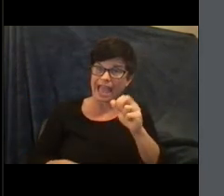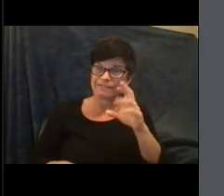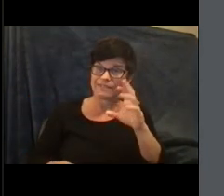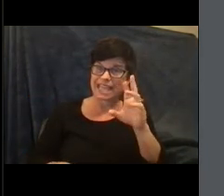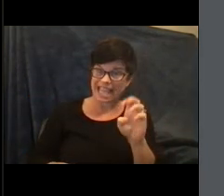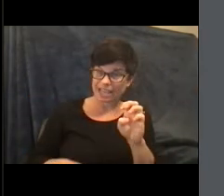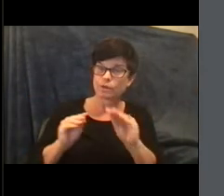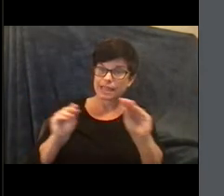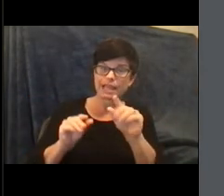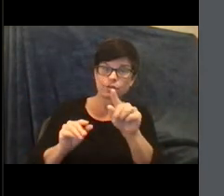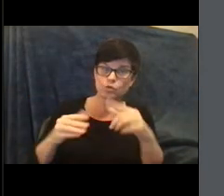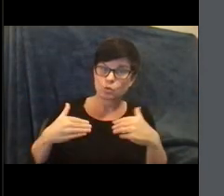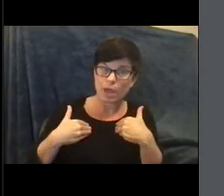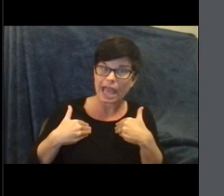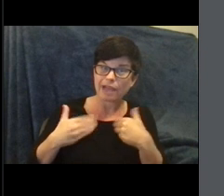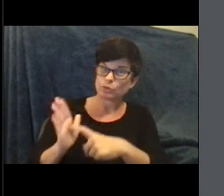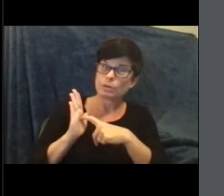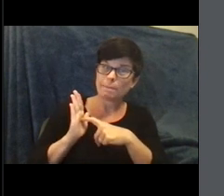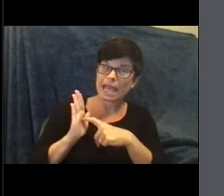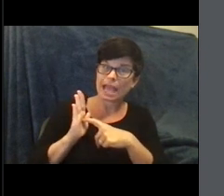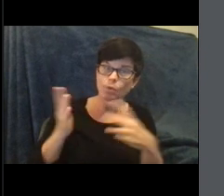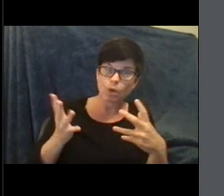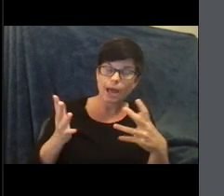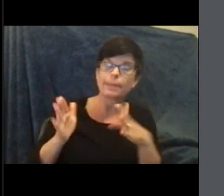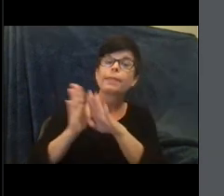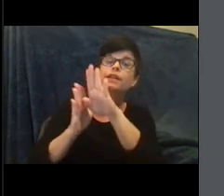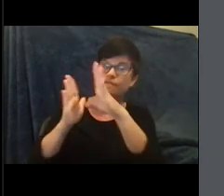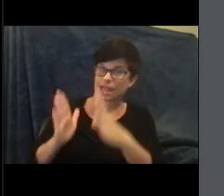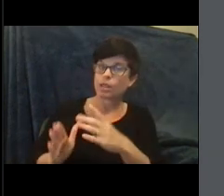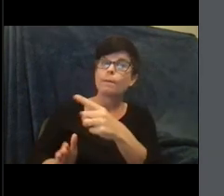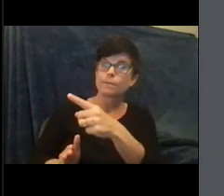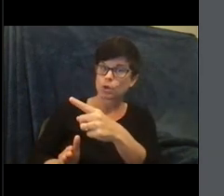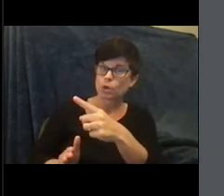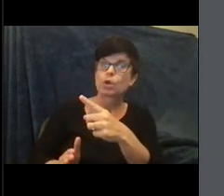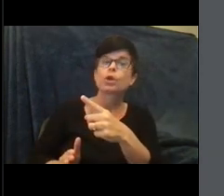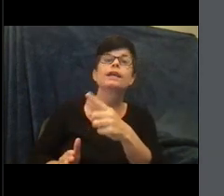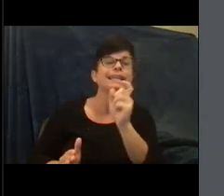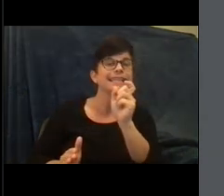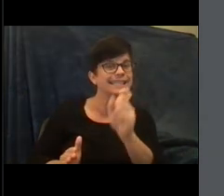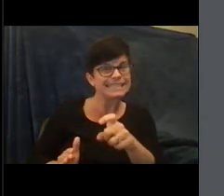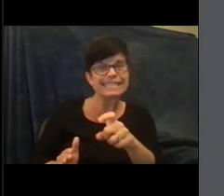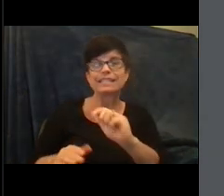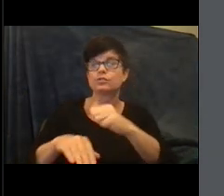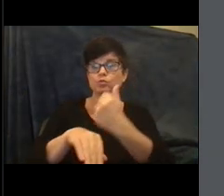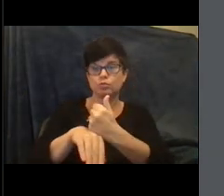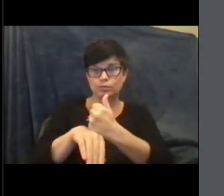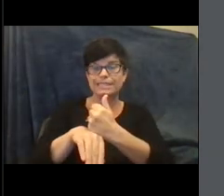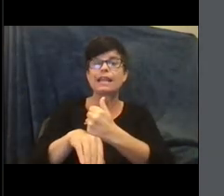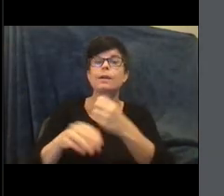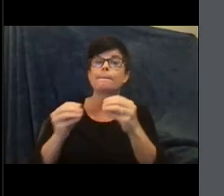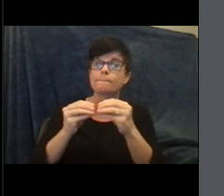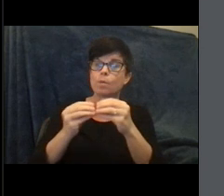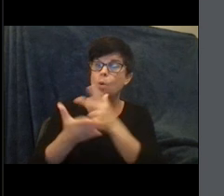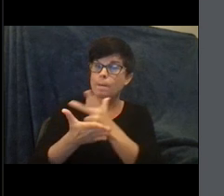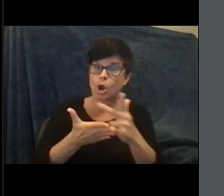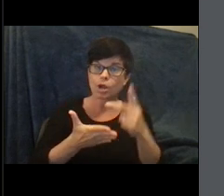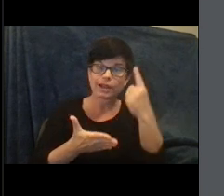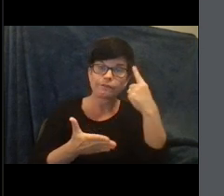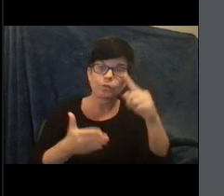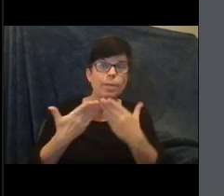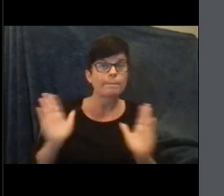to demand that the developer put more parking on that site for the public.